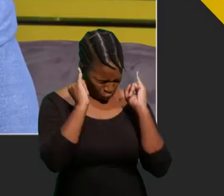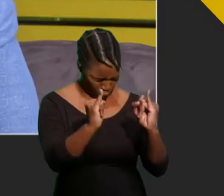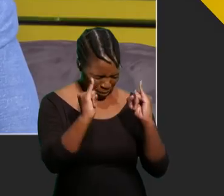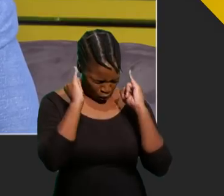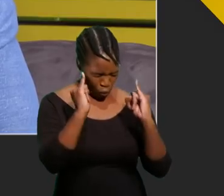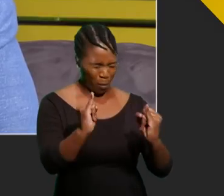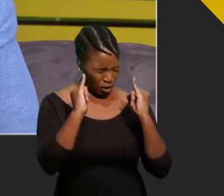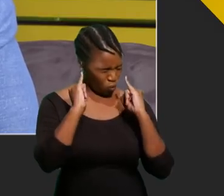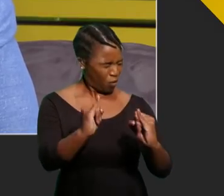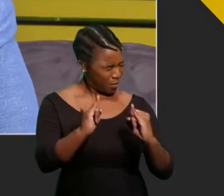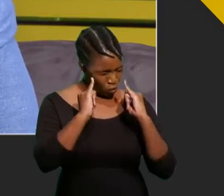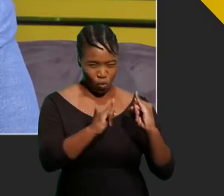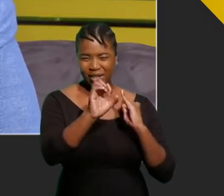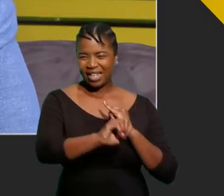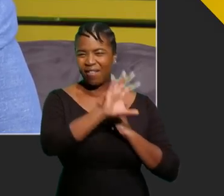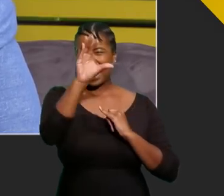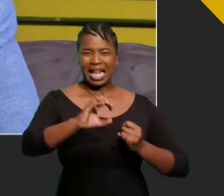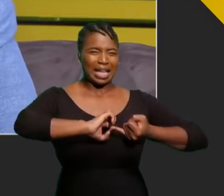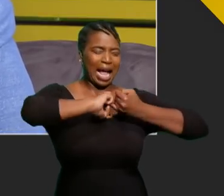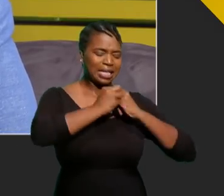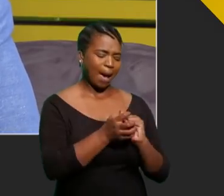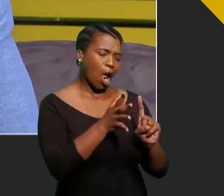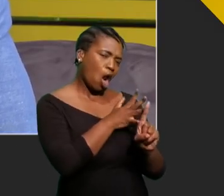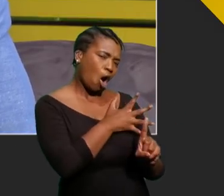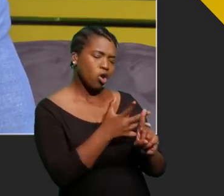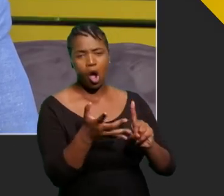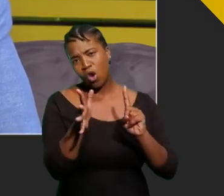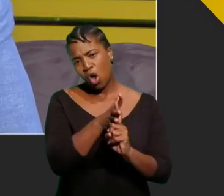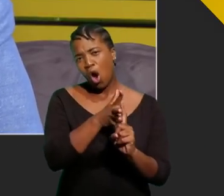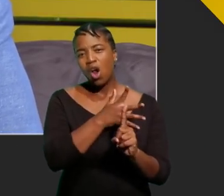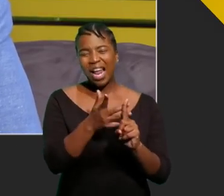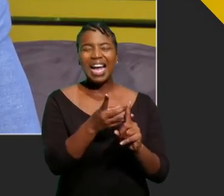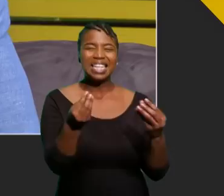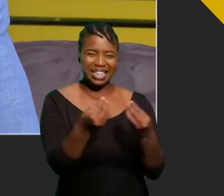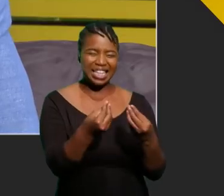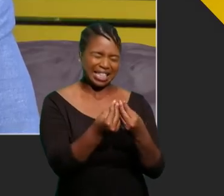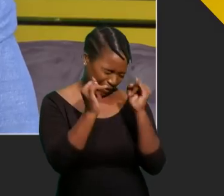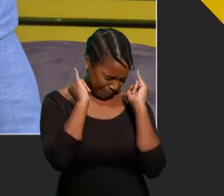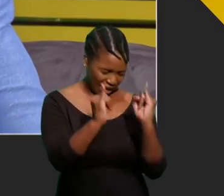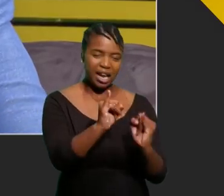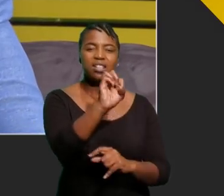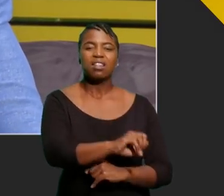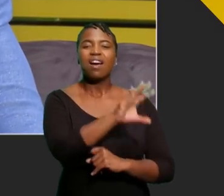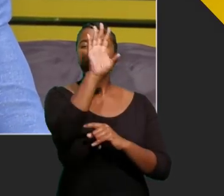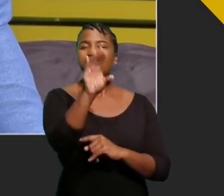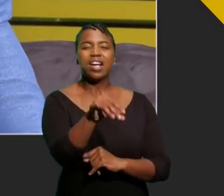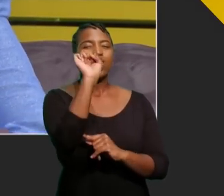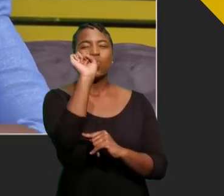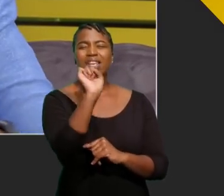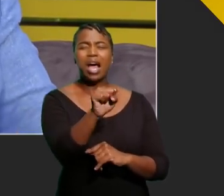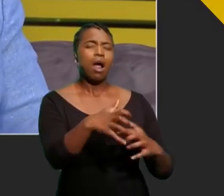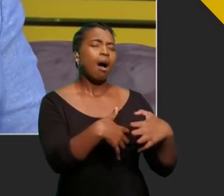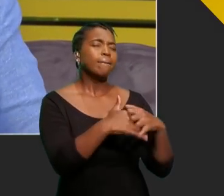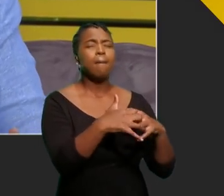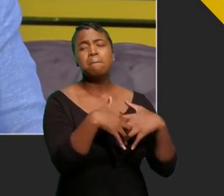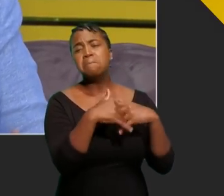Konakele emzansi asingazami ukushugarcoat izinto zimbi. And you know, you can